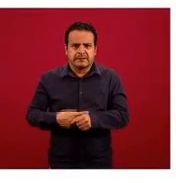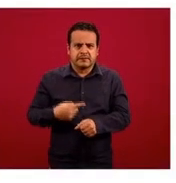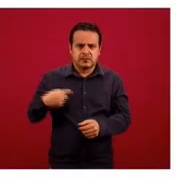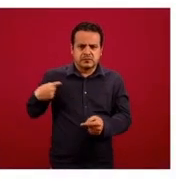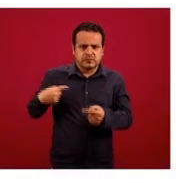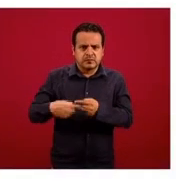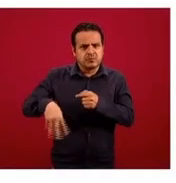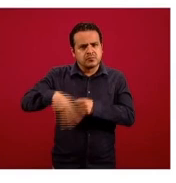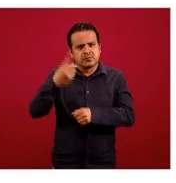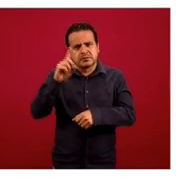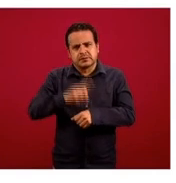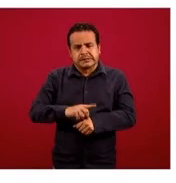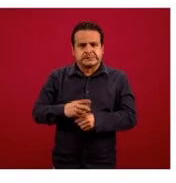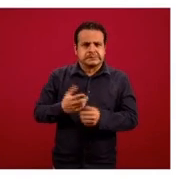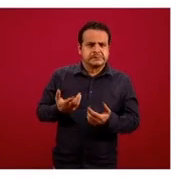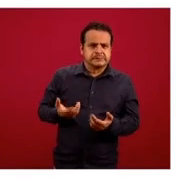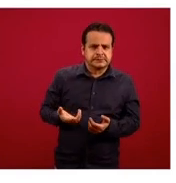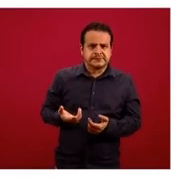the cumulative